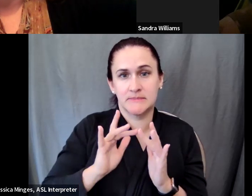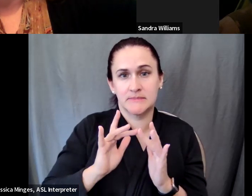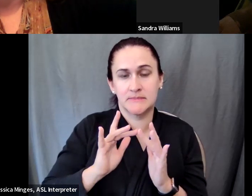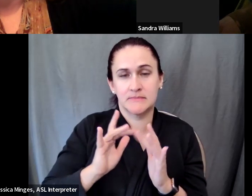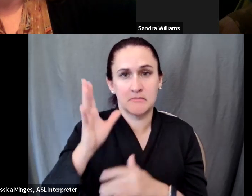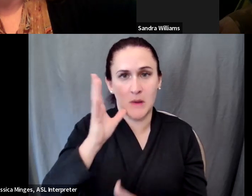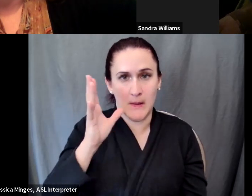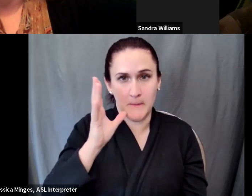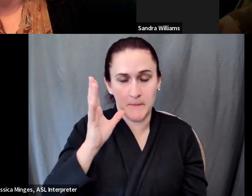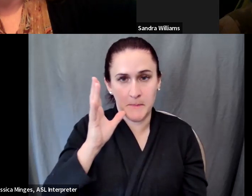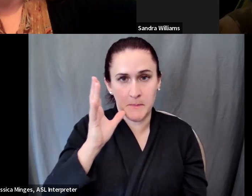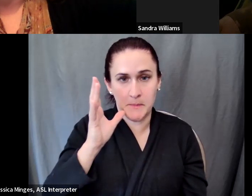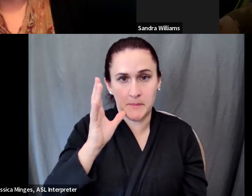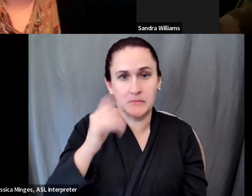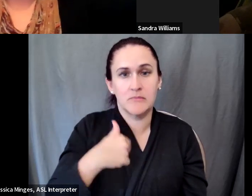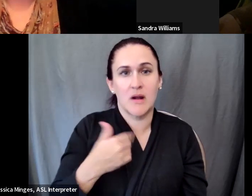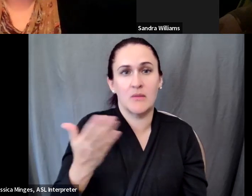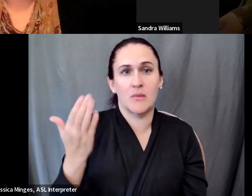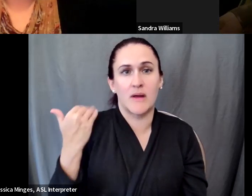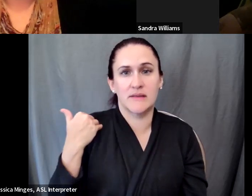mom. I was